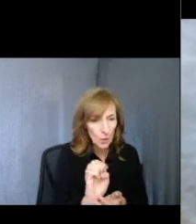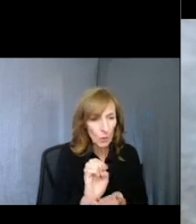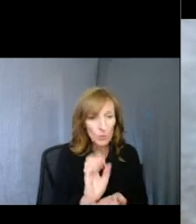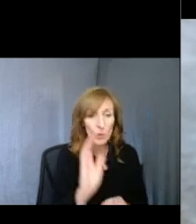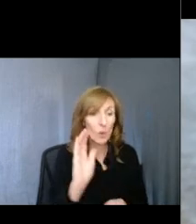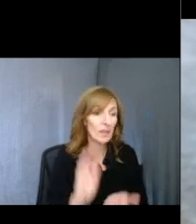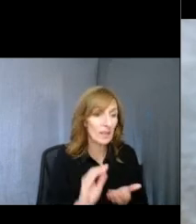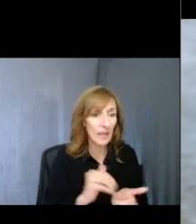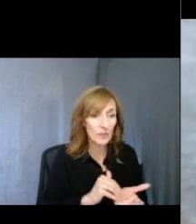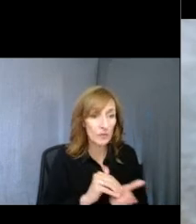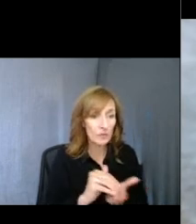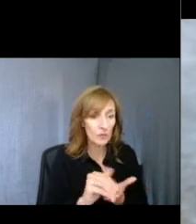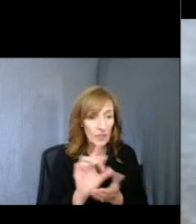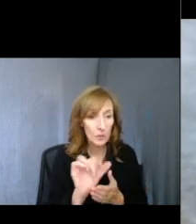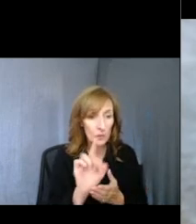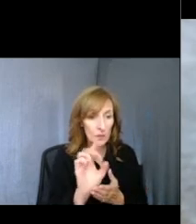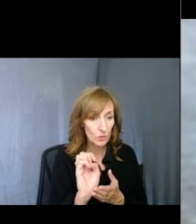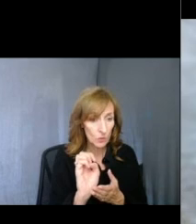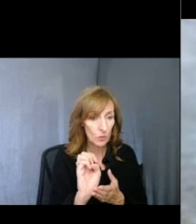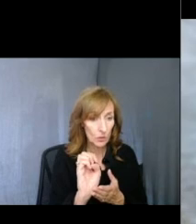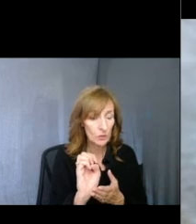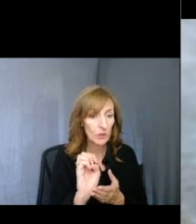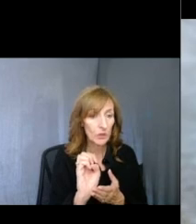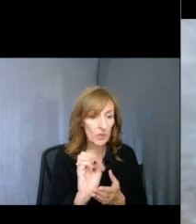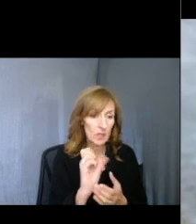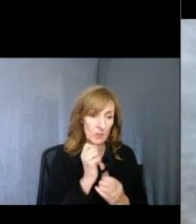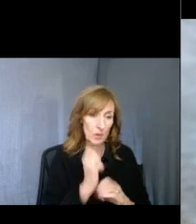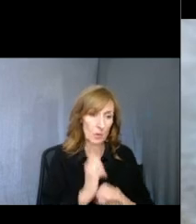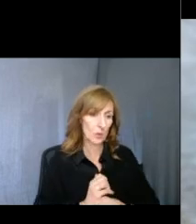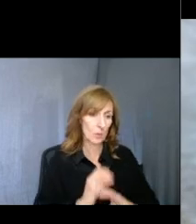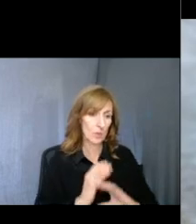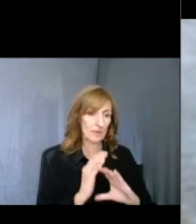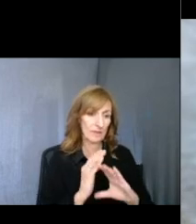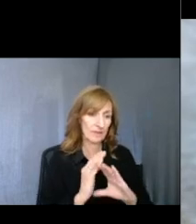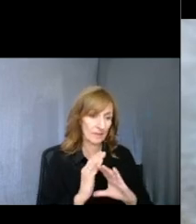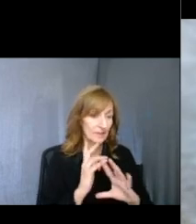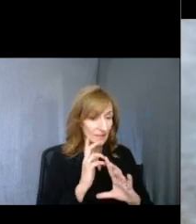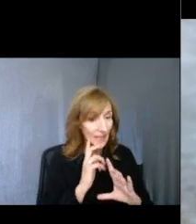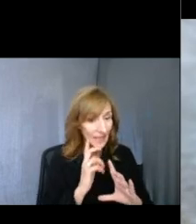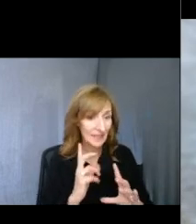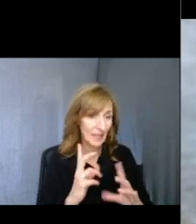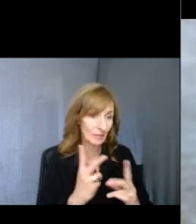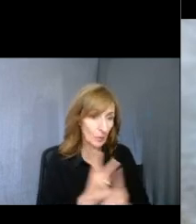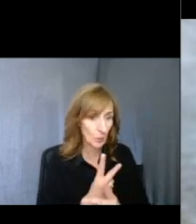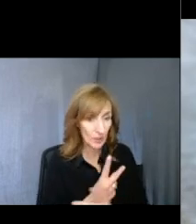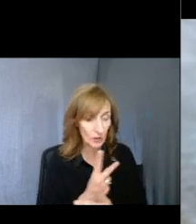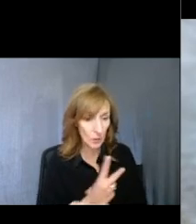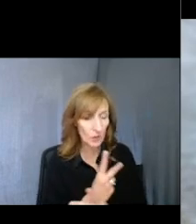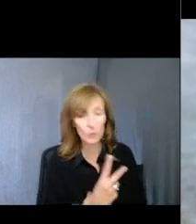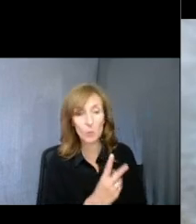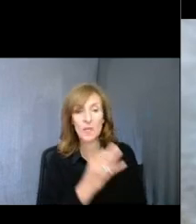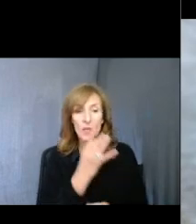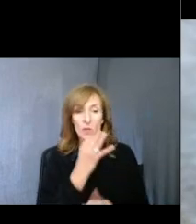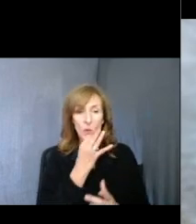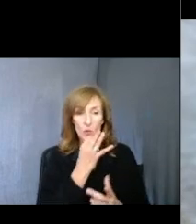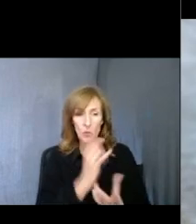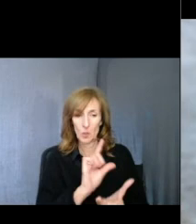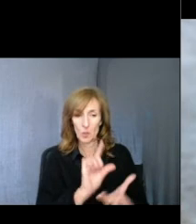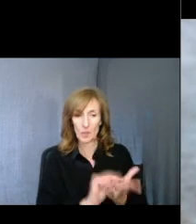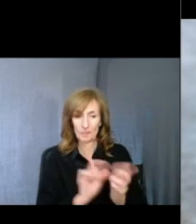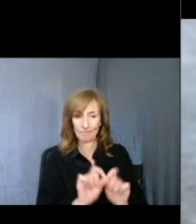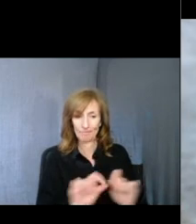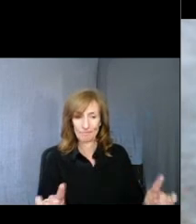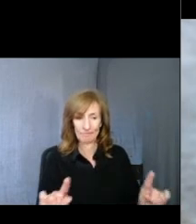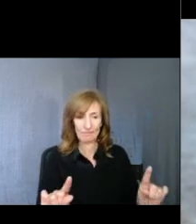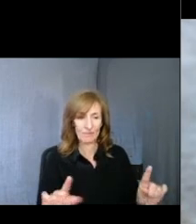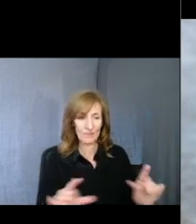recently. We just presented this past year, and we'll be putting in for publication soon, just to make sure that everybody understands that